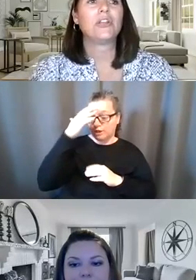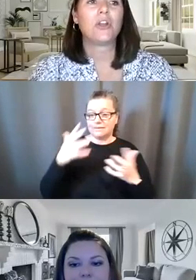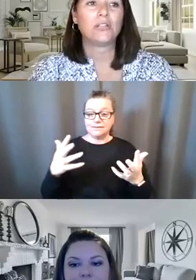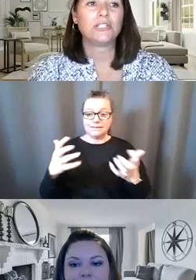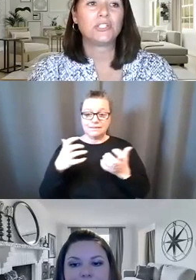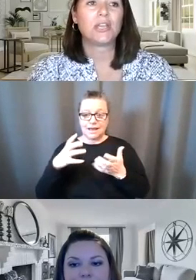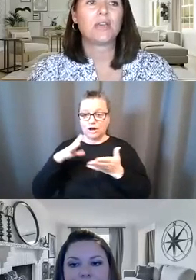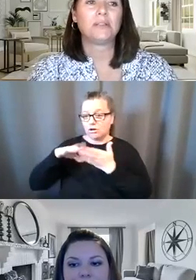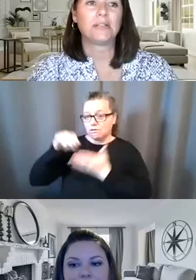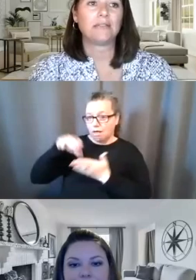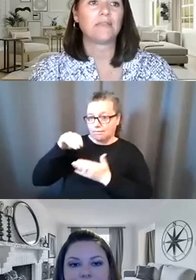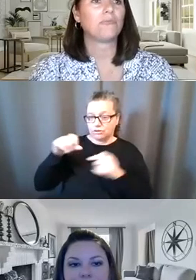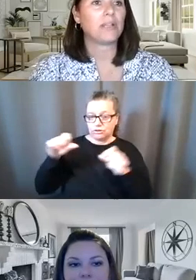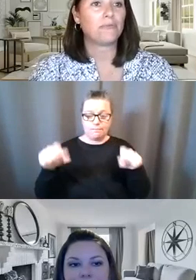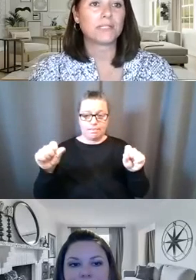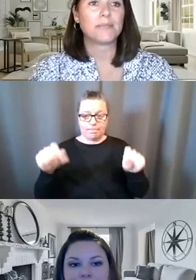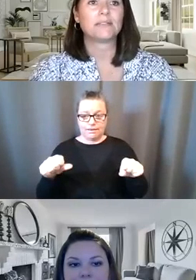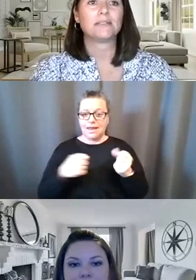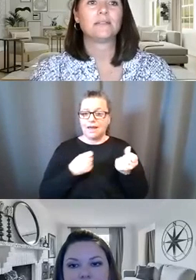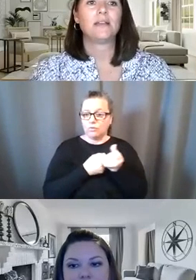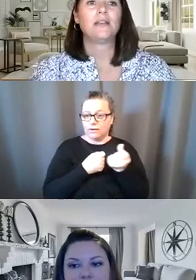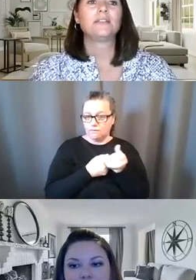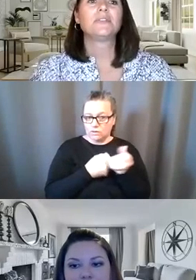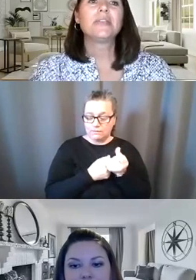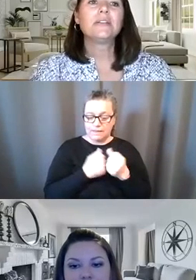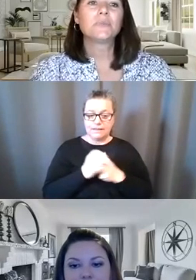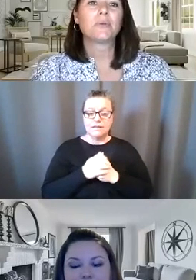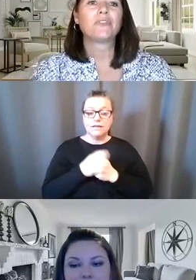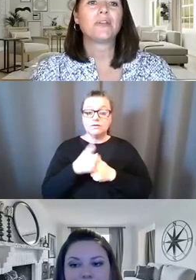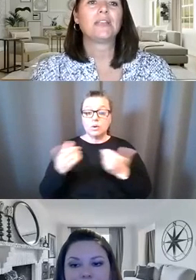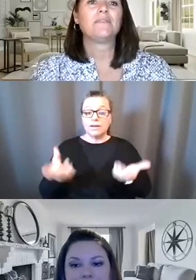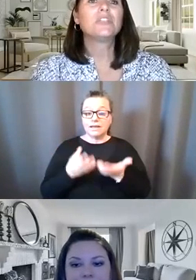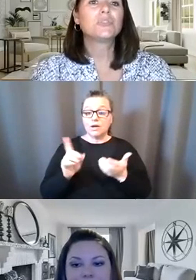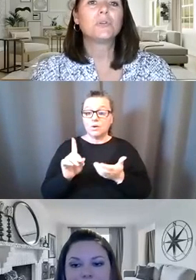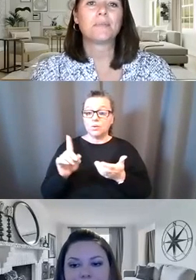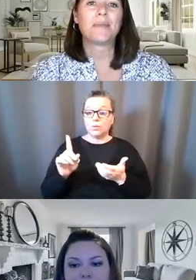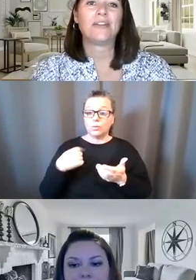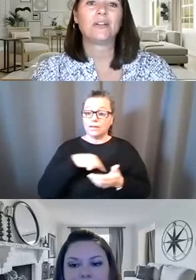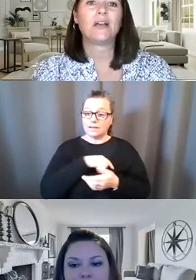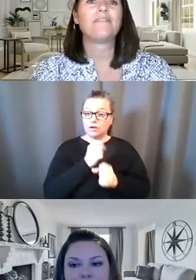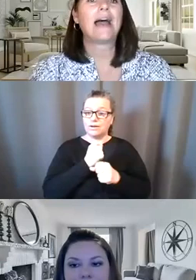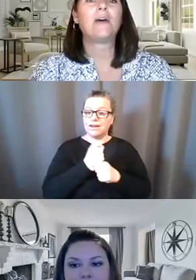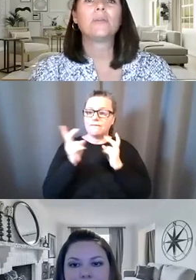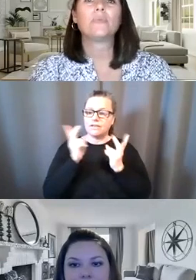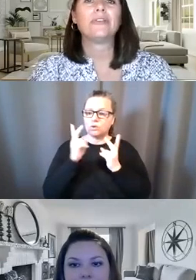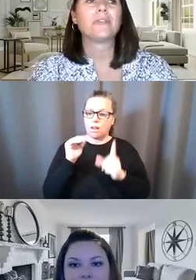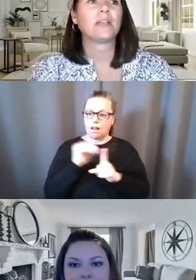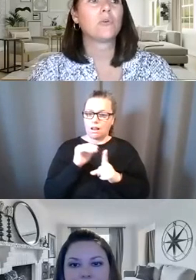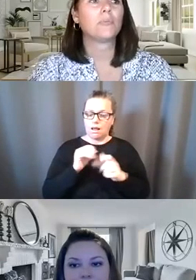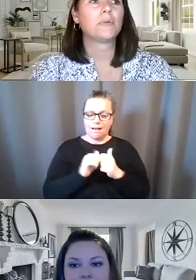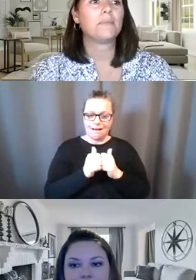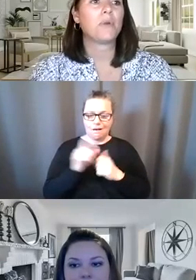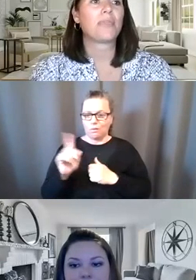desire, knowledge, ability, and reinforcement. So here's where we've created a visual reminder of how and where you